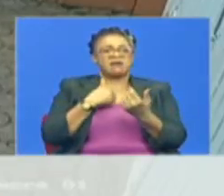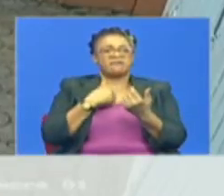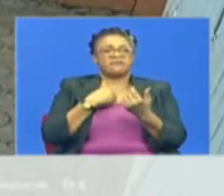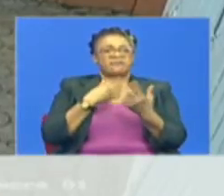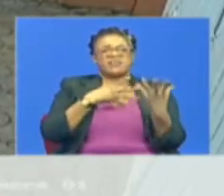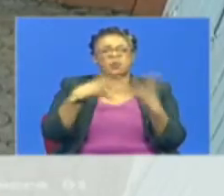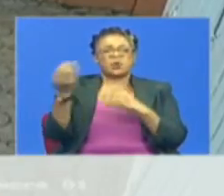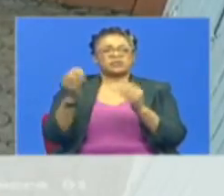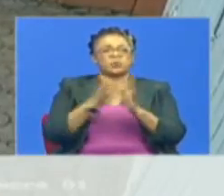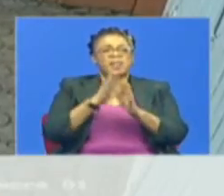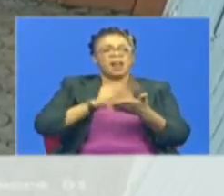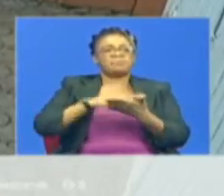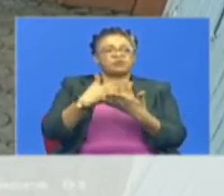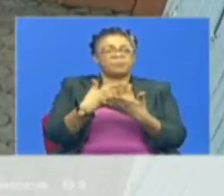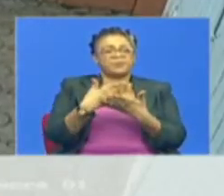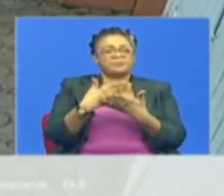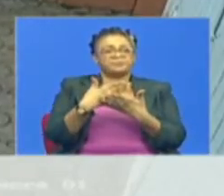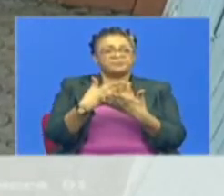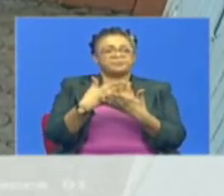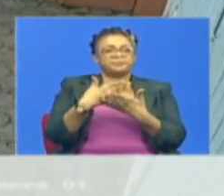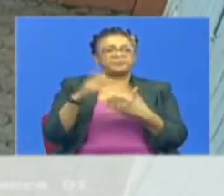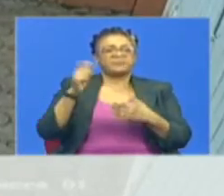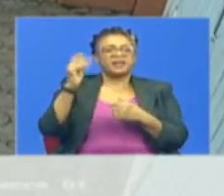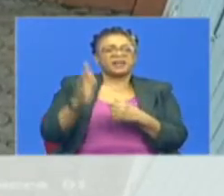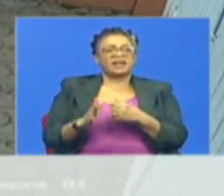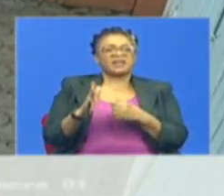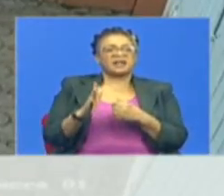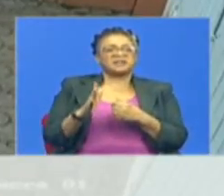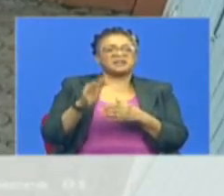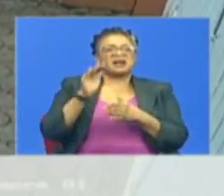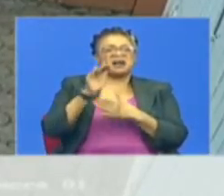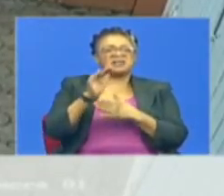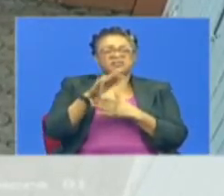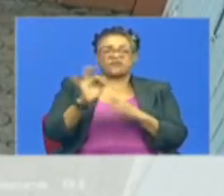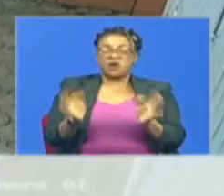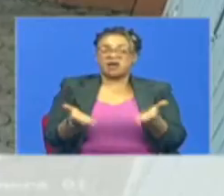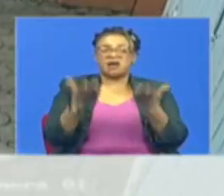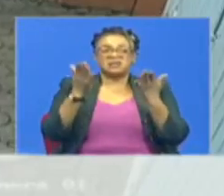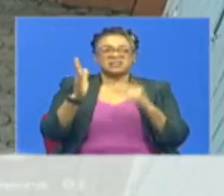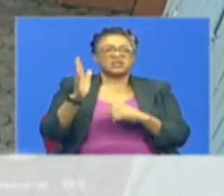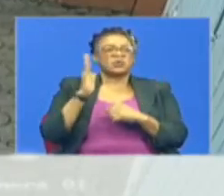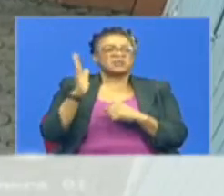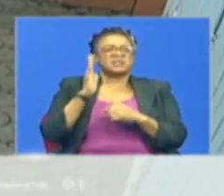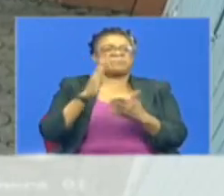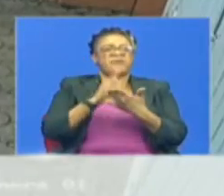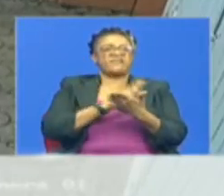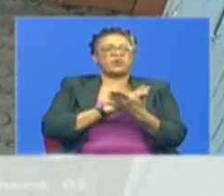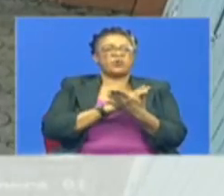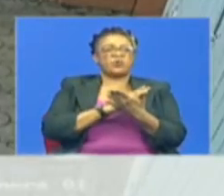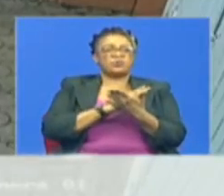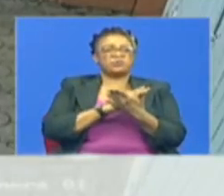laptop bag. Kenyans Online called for enhanced security before the Directorate of Criminal